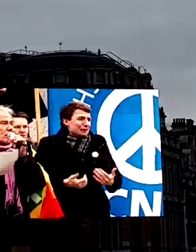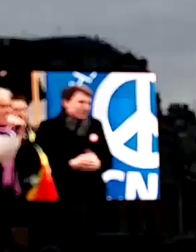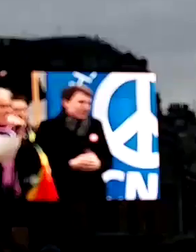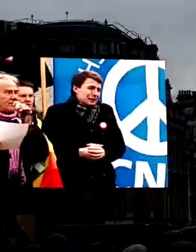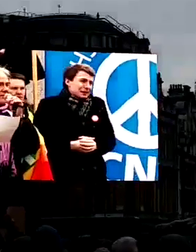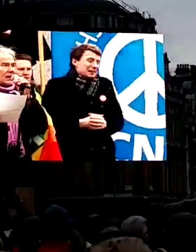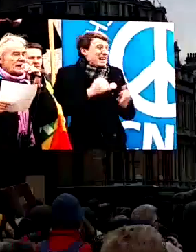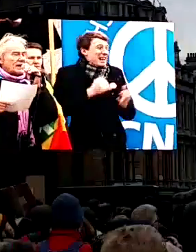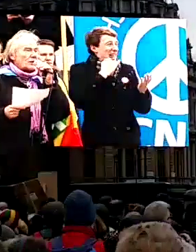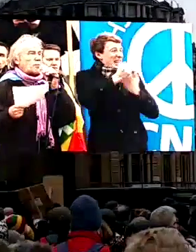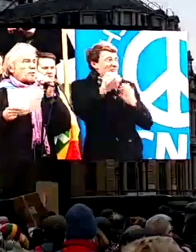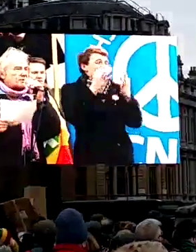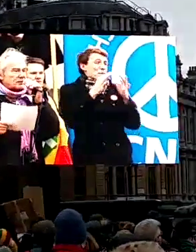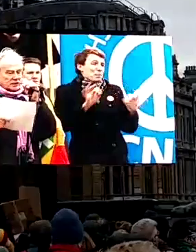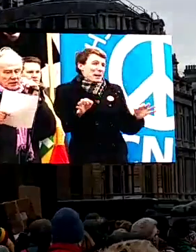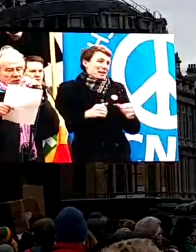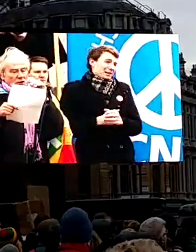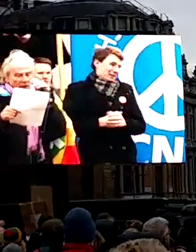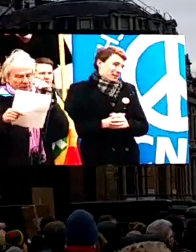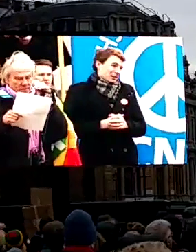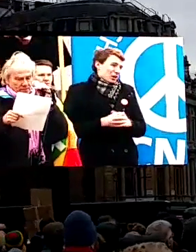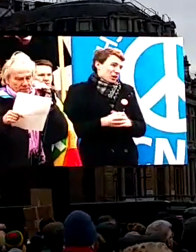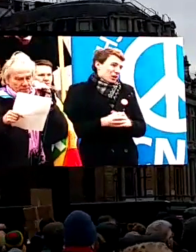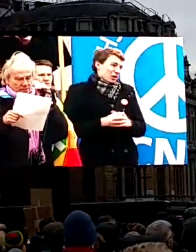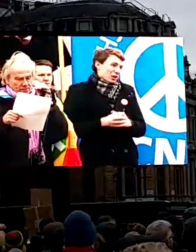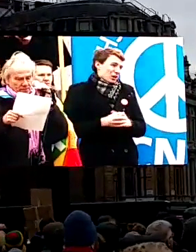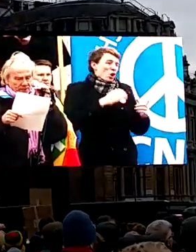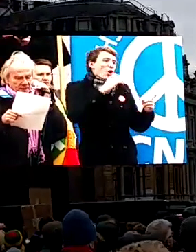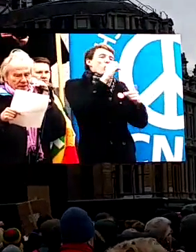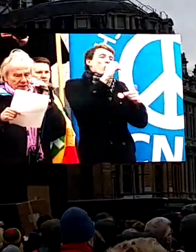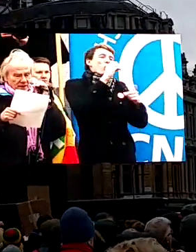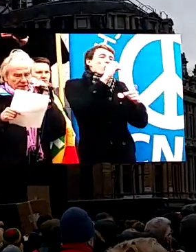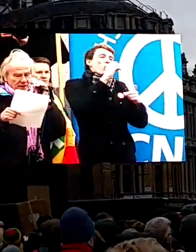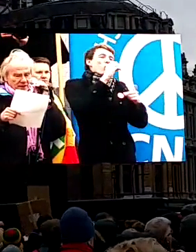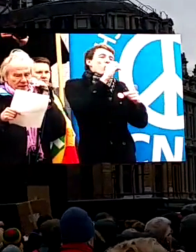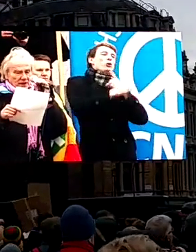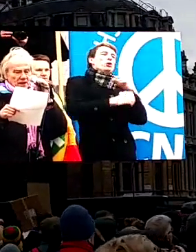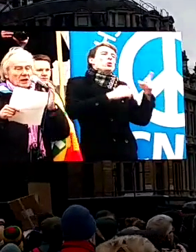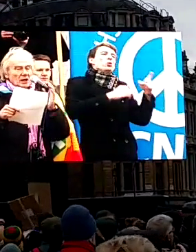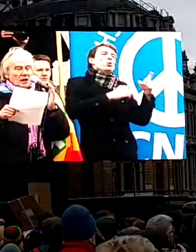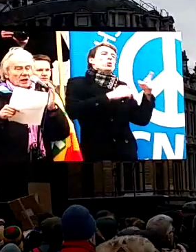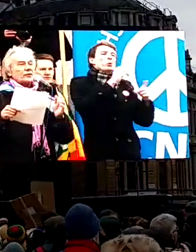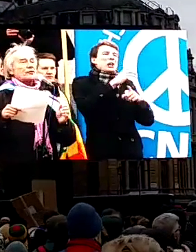Nuclear deterrence is a political crime.